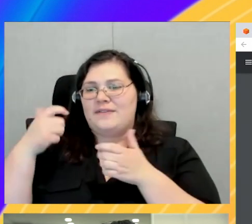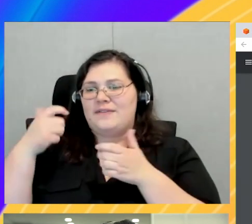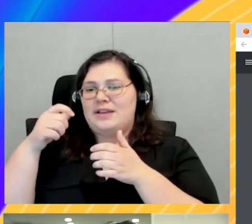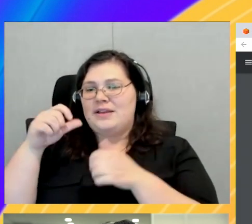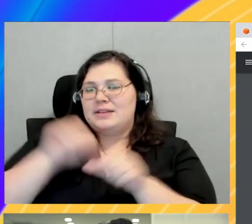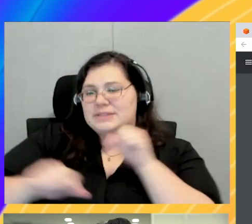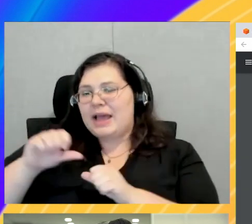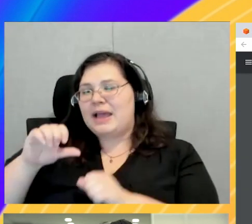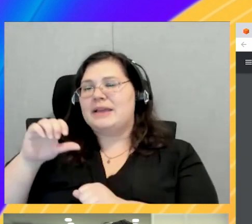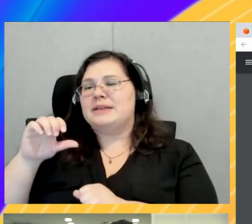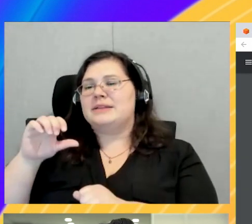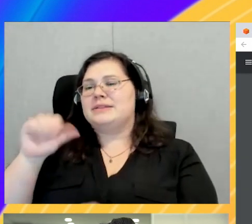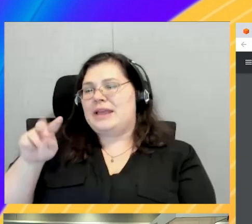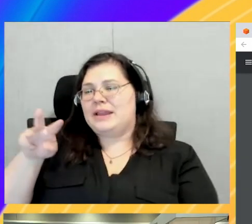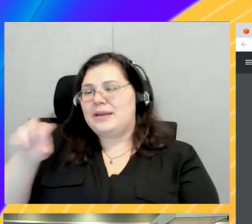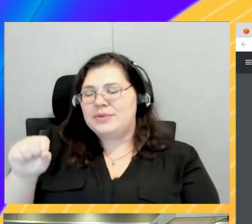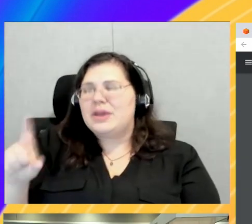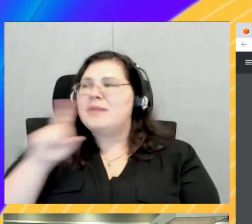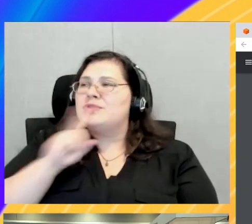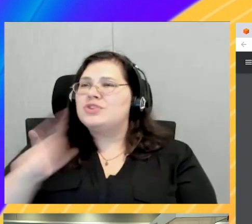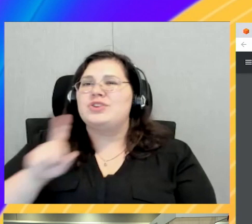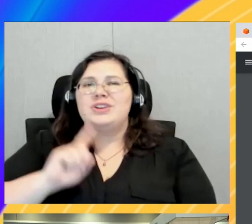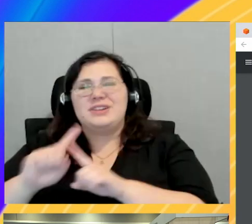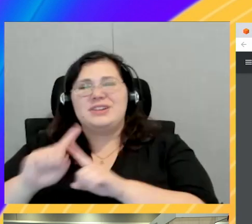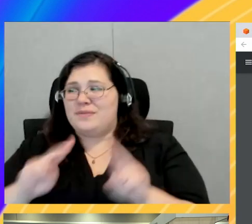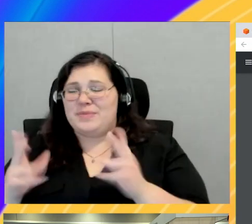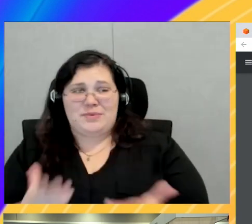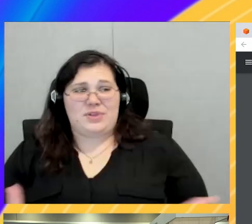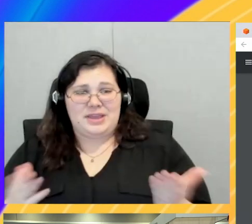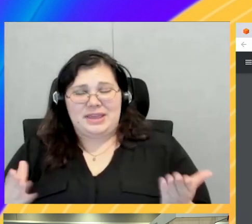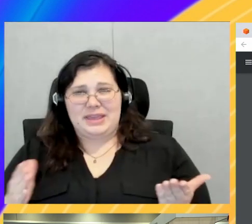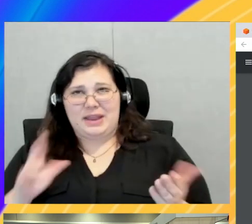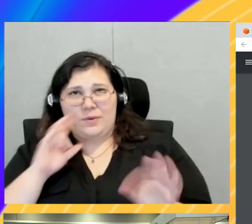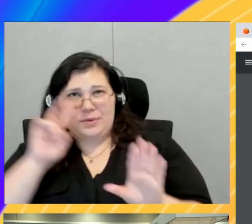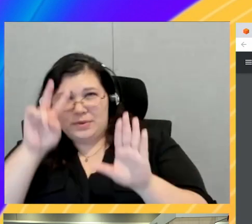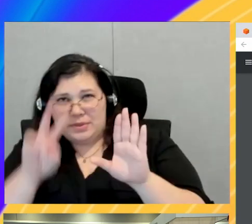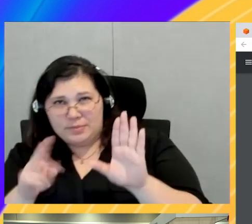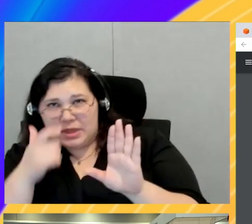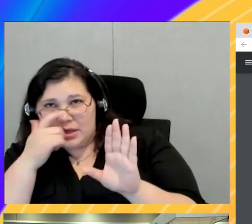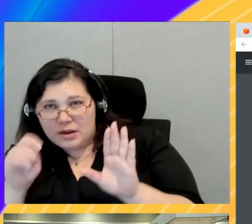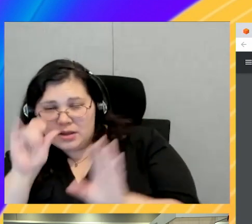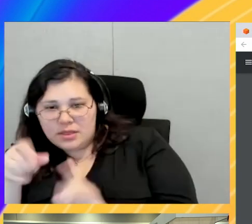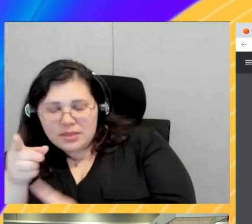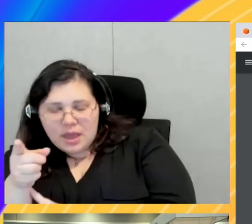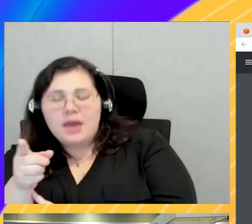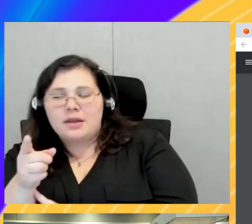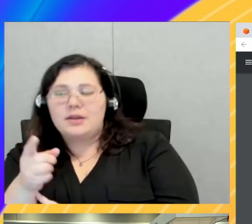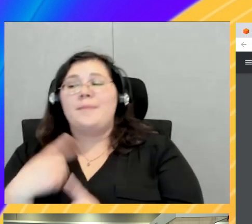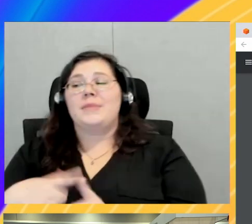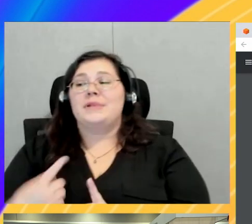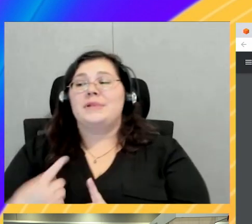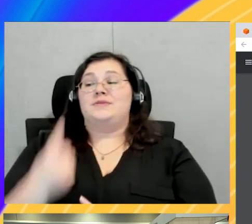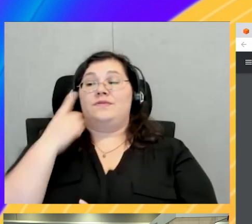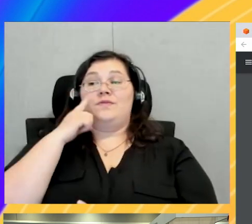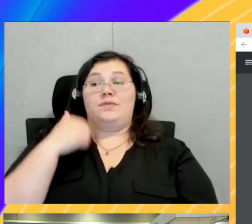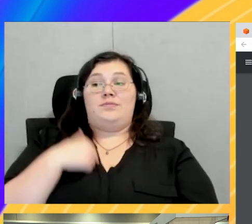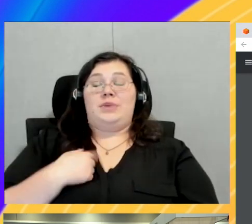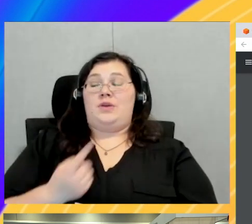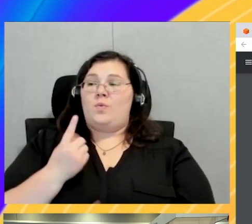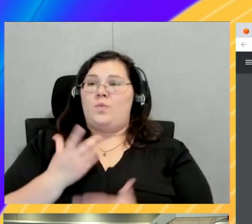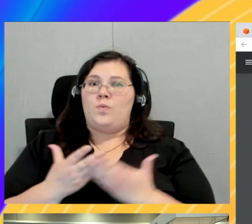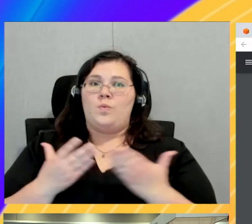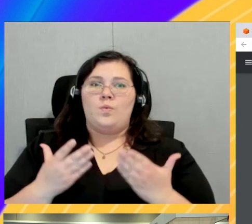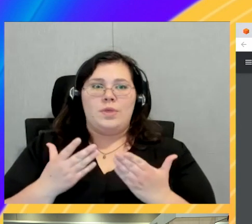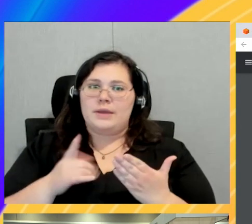there's individuals that would be interested at this. And also, one of my biggest things I like to applaud when it comes